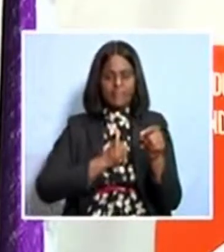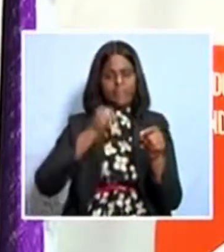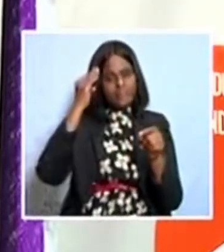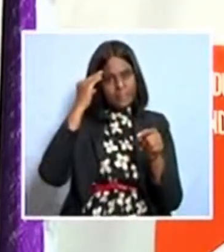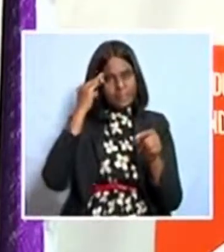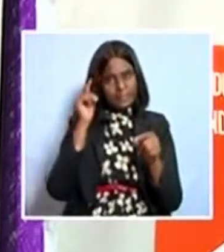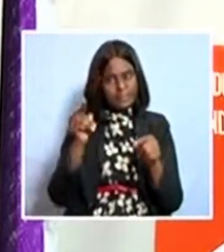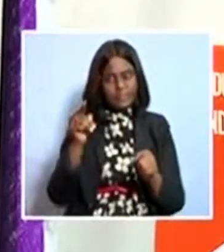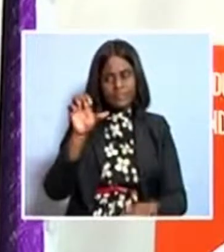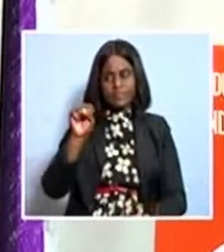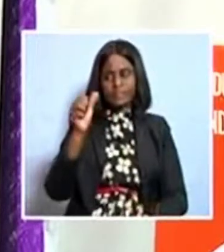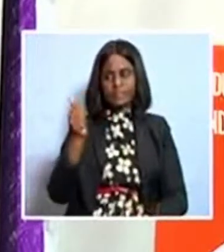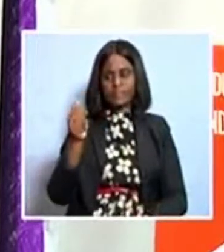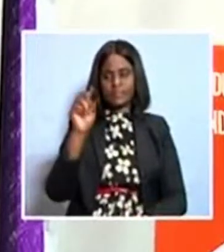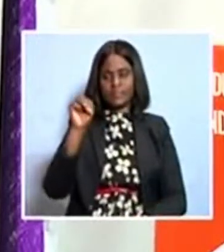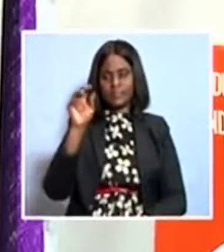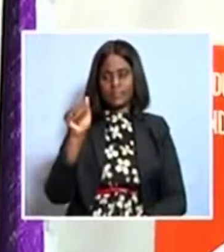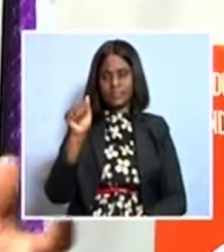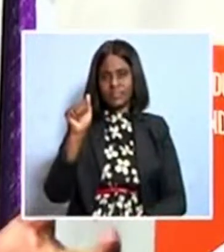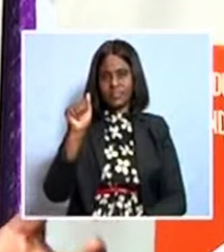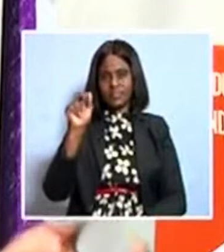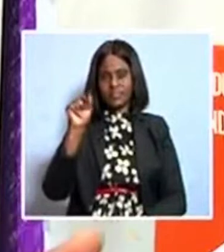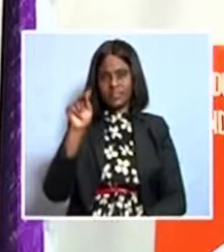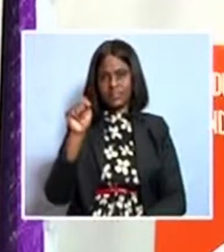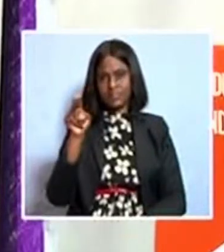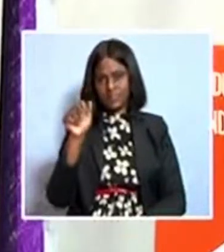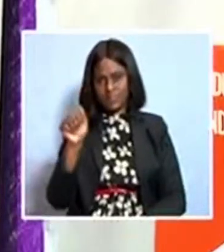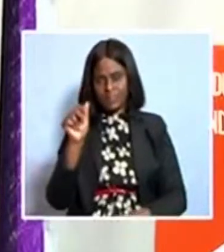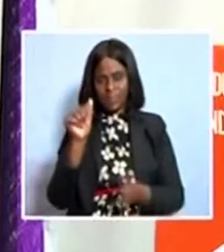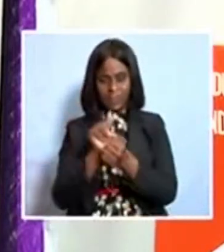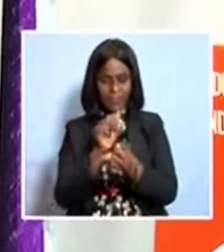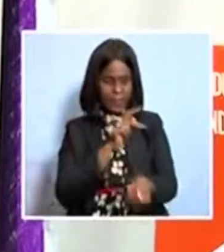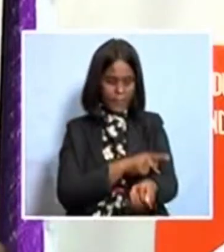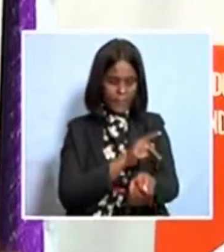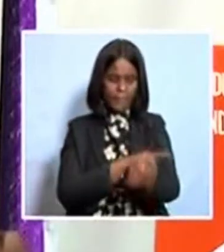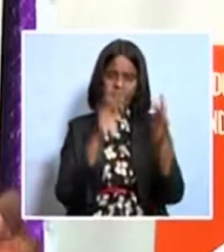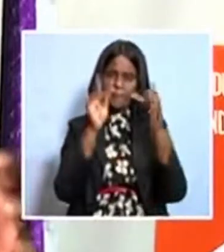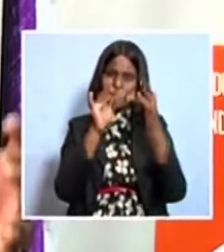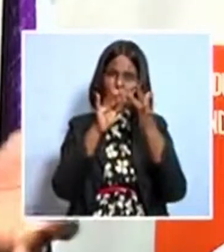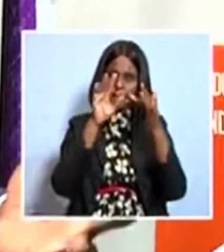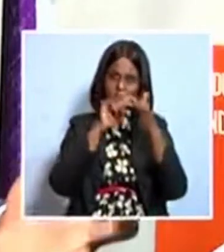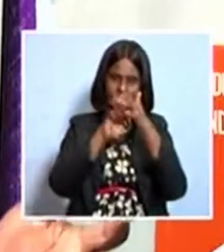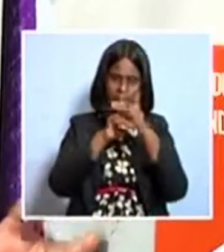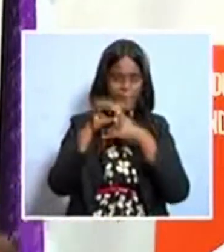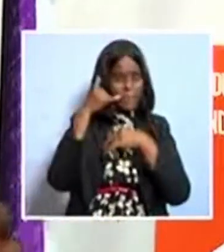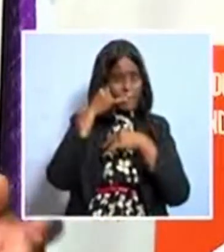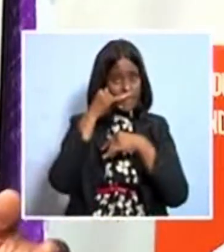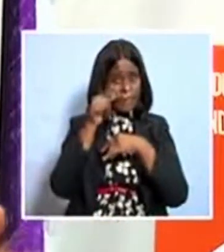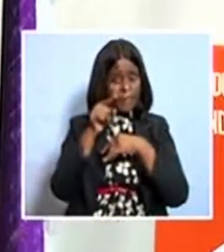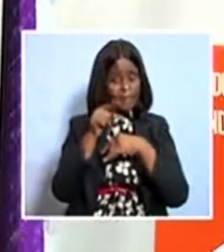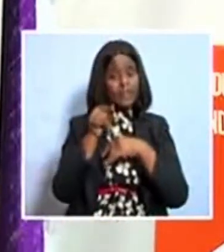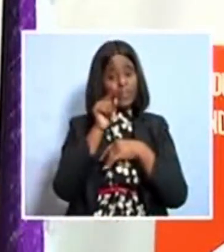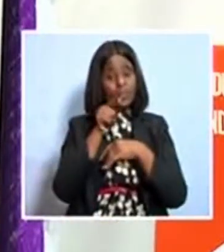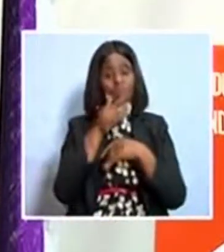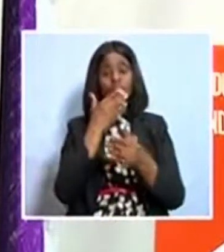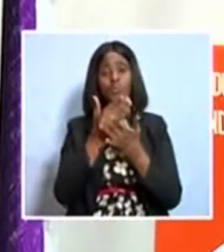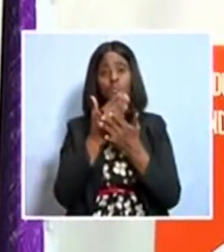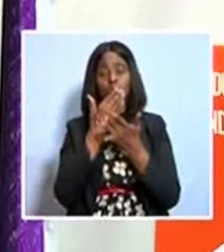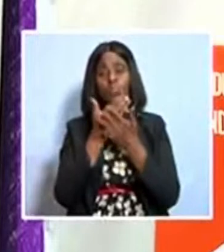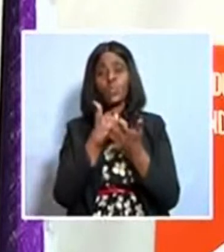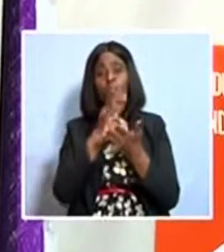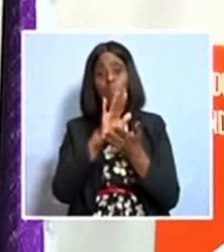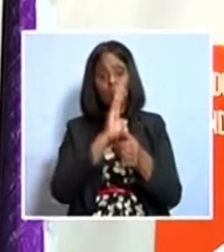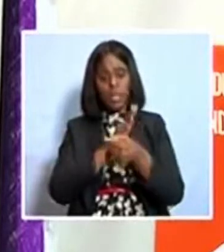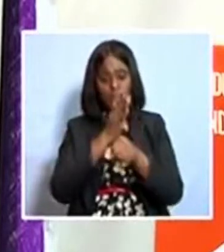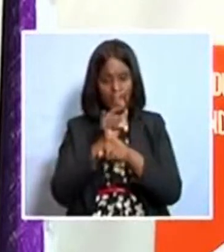Mr. Perry talked about internet access to phones, and this will be a game changer once we do have people,